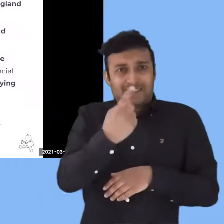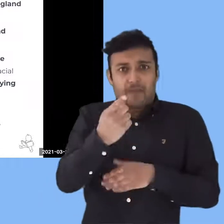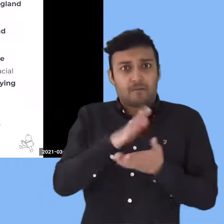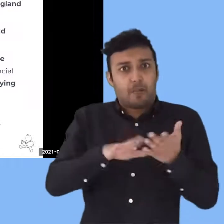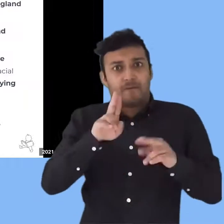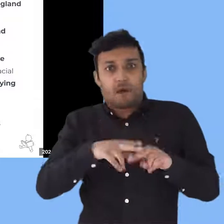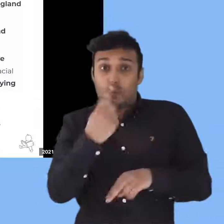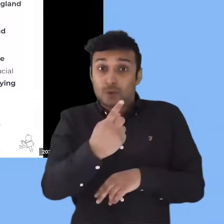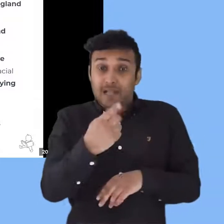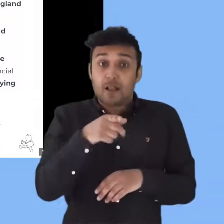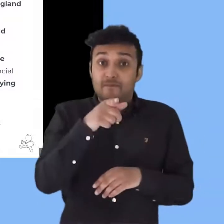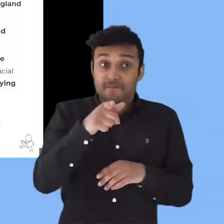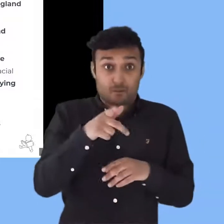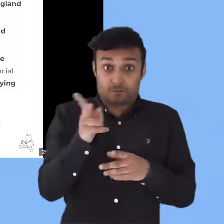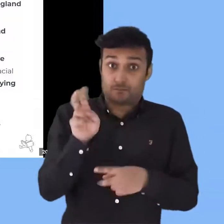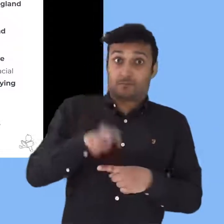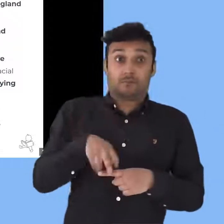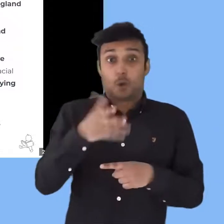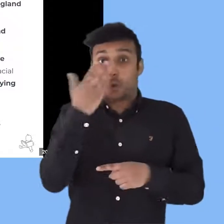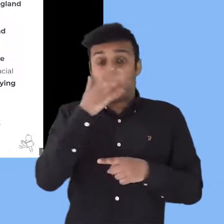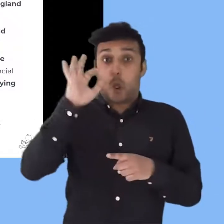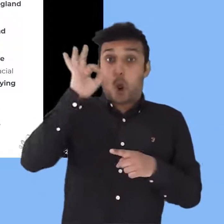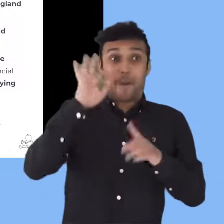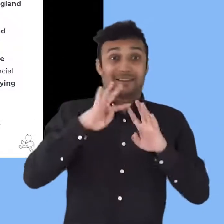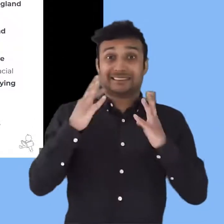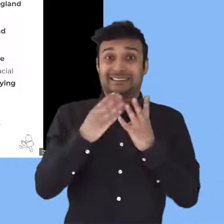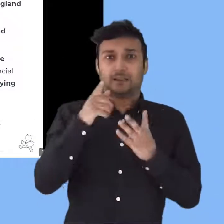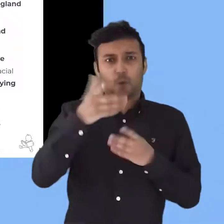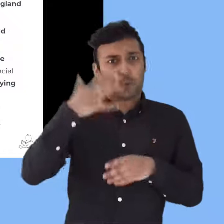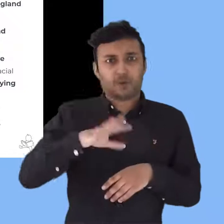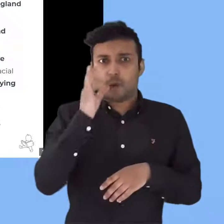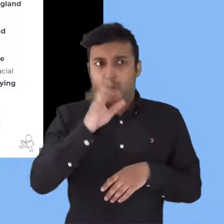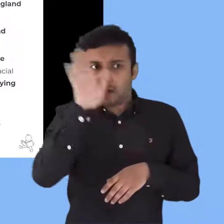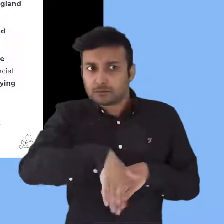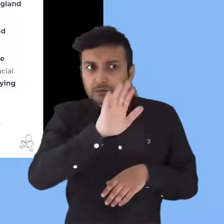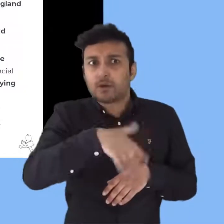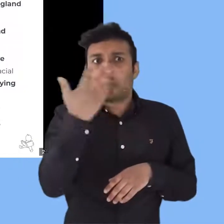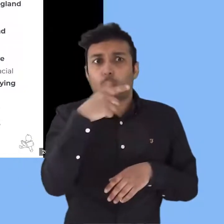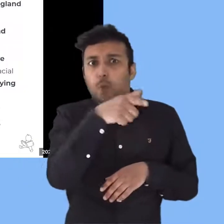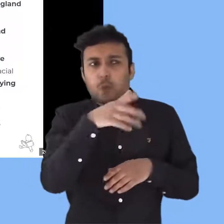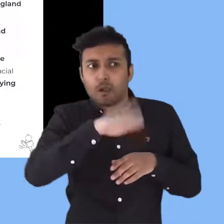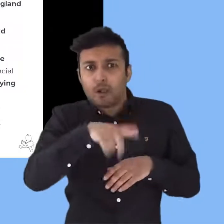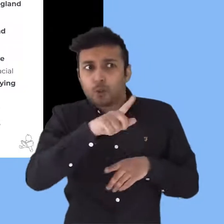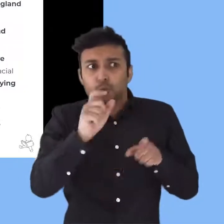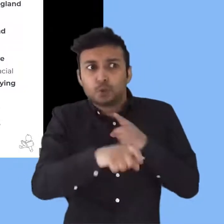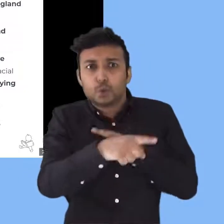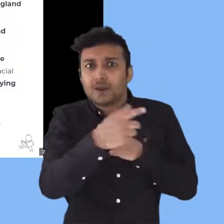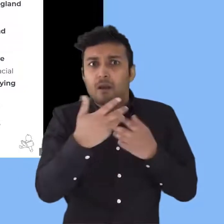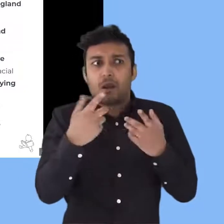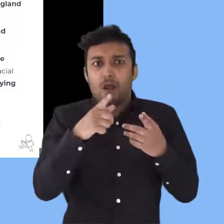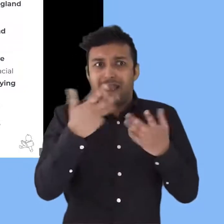what your schools are doing to be recording incidents of racism and racial bullying and discrimination. It's really, really important that we have